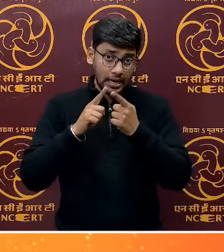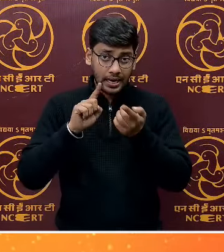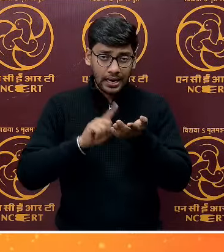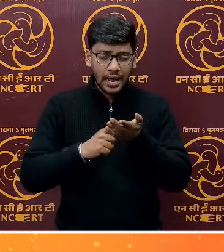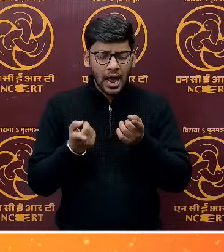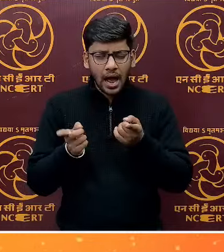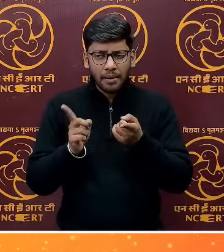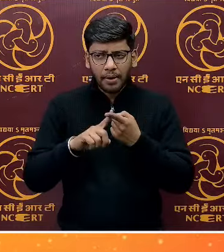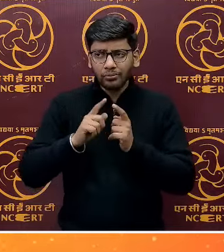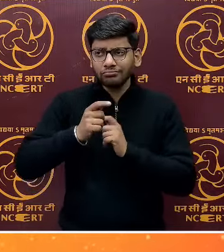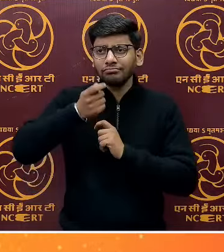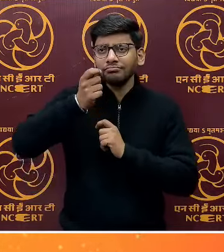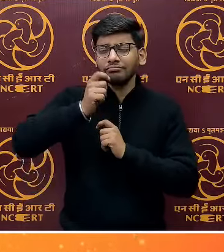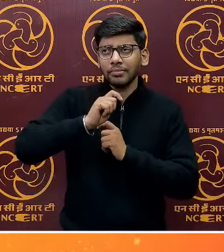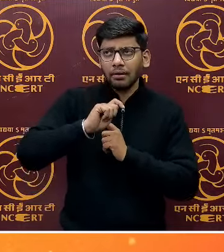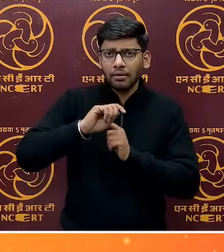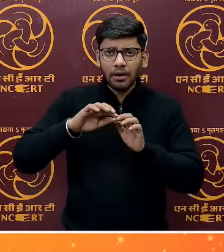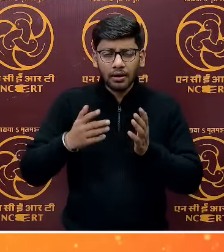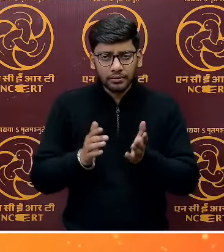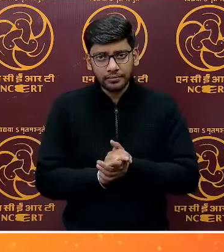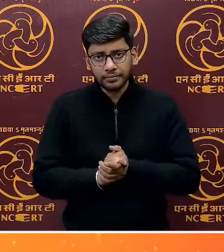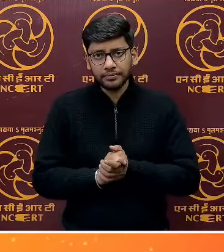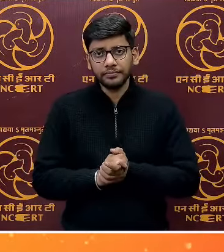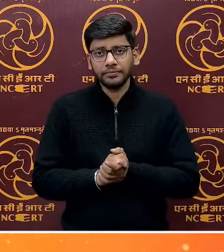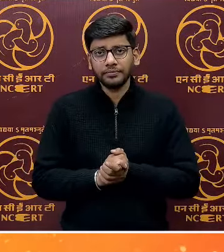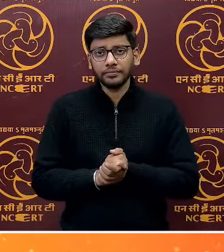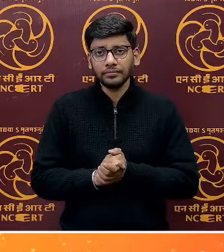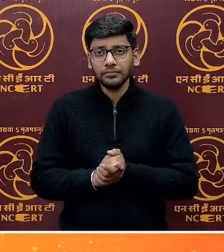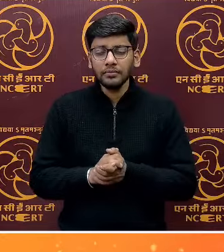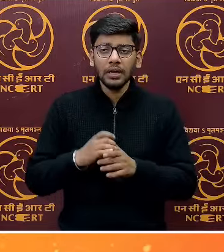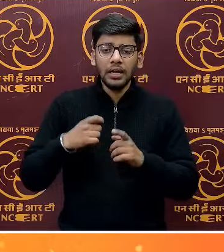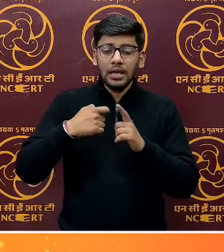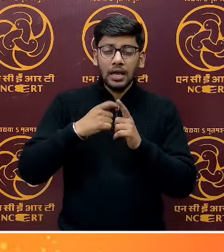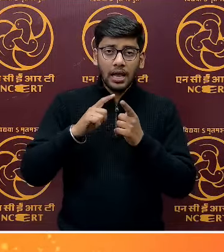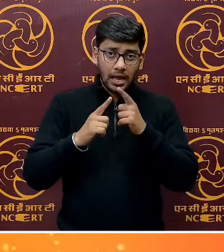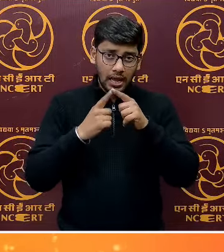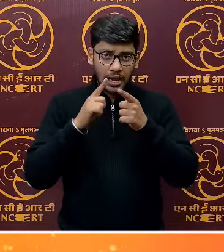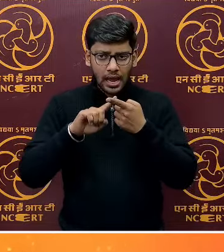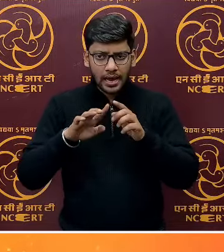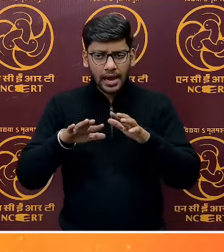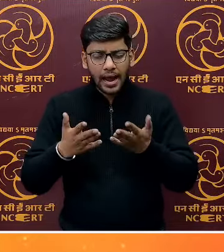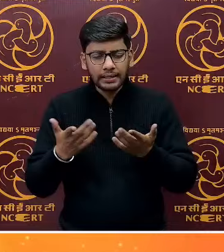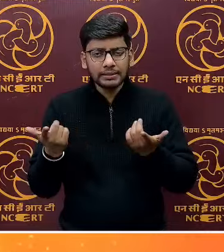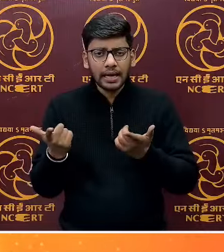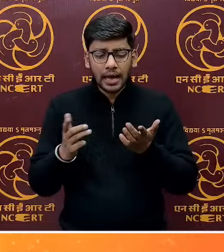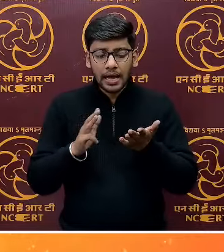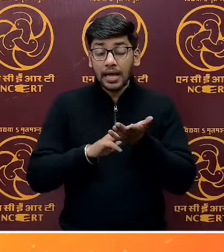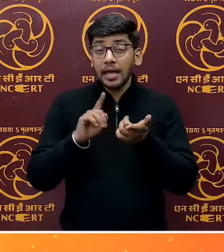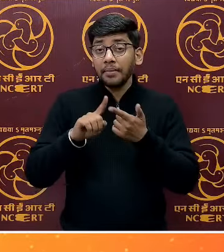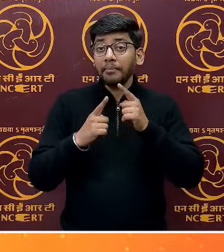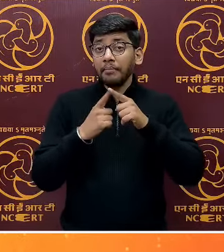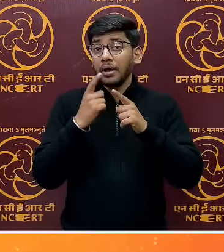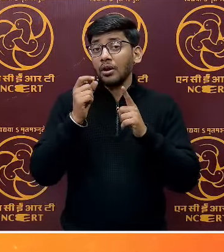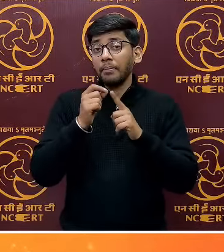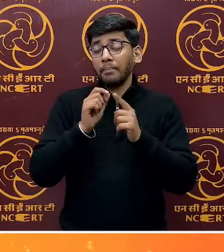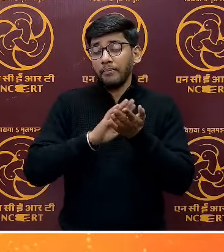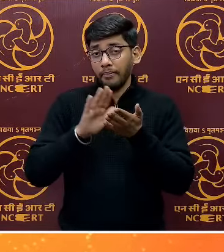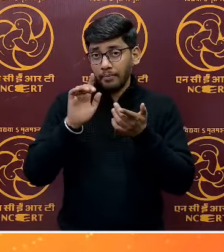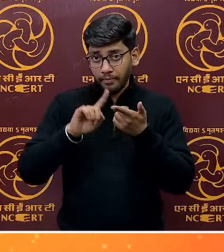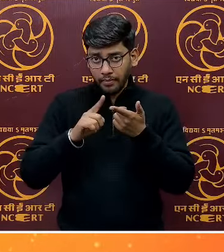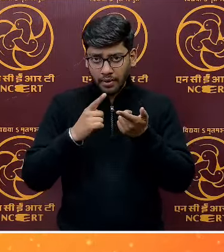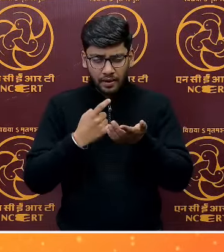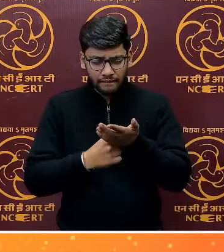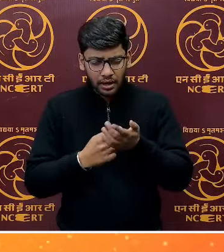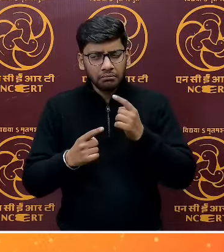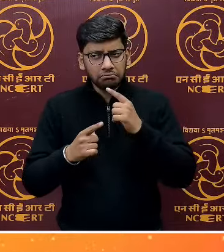but kites are metaphor of our own desire, like you said, to fly high in the